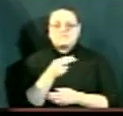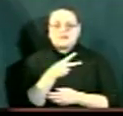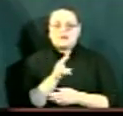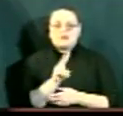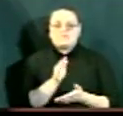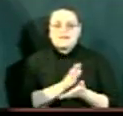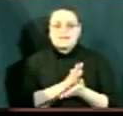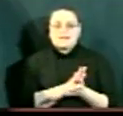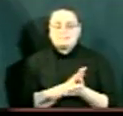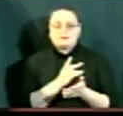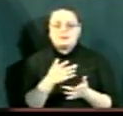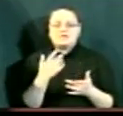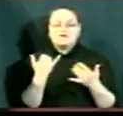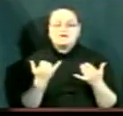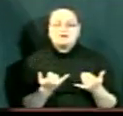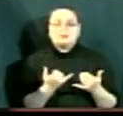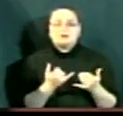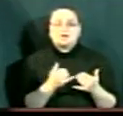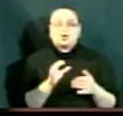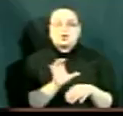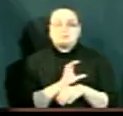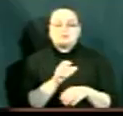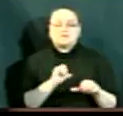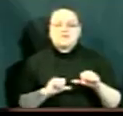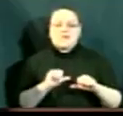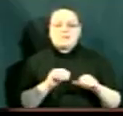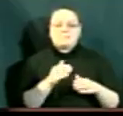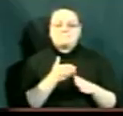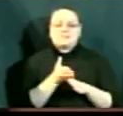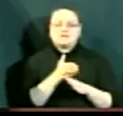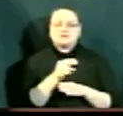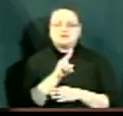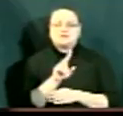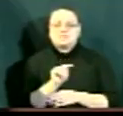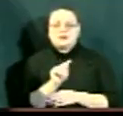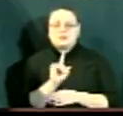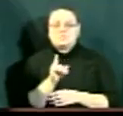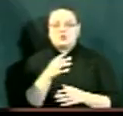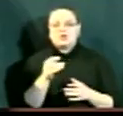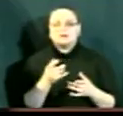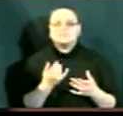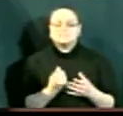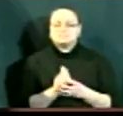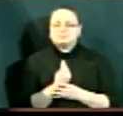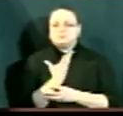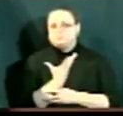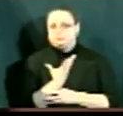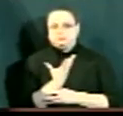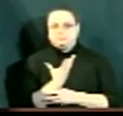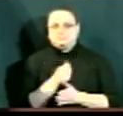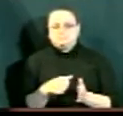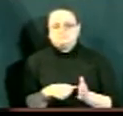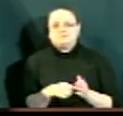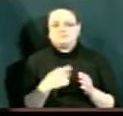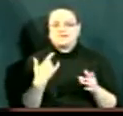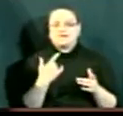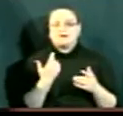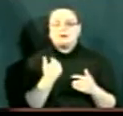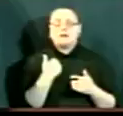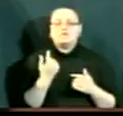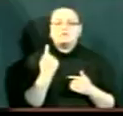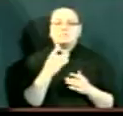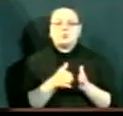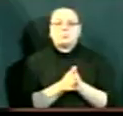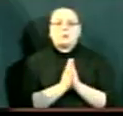Valley Academy and currently a computer science major at the University of Tennessee, where he is thriving. With this in mind, I do have one